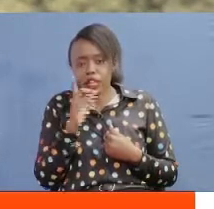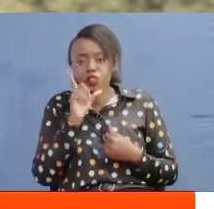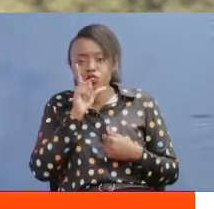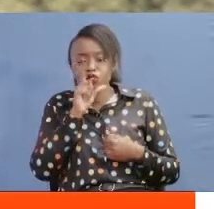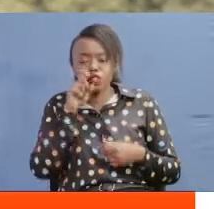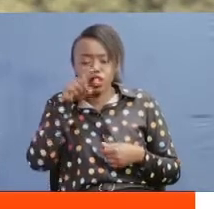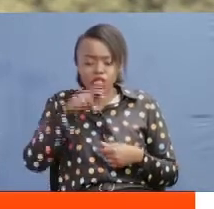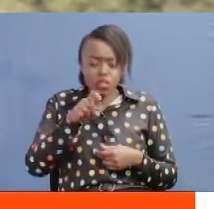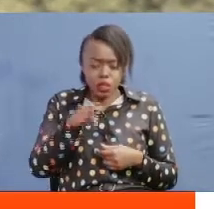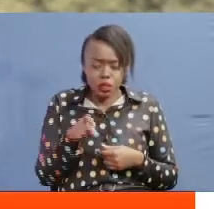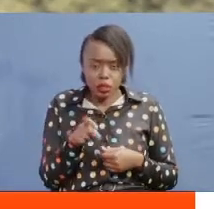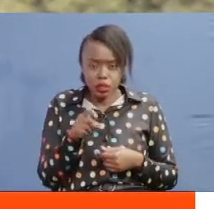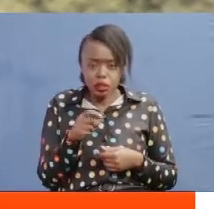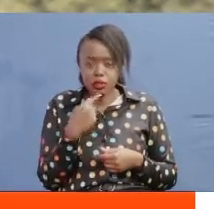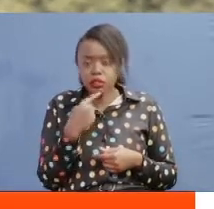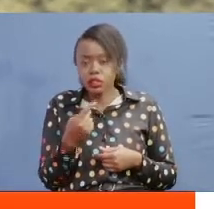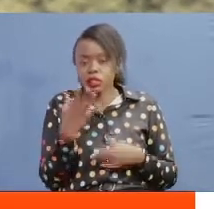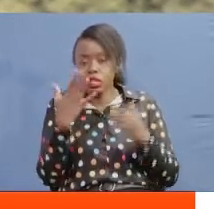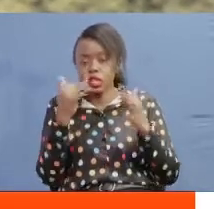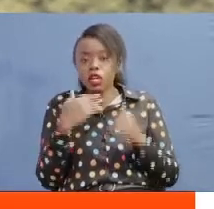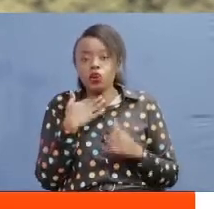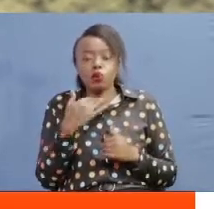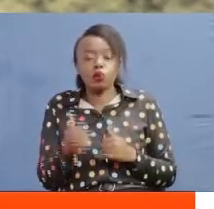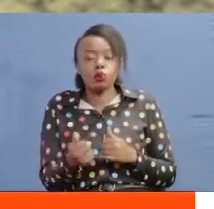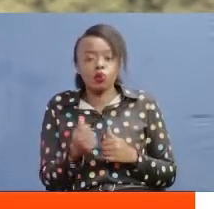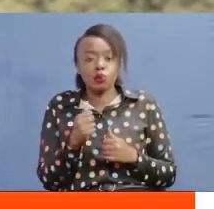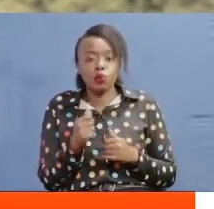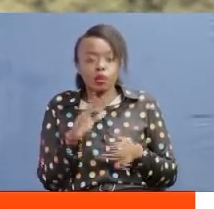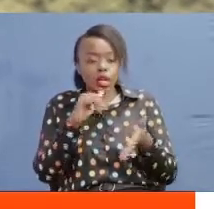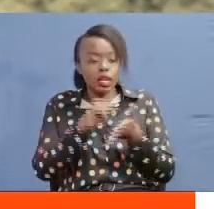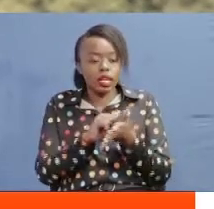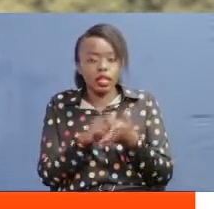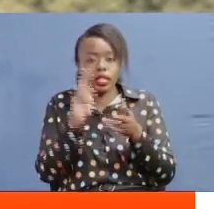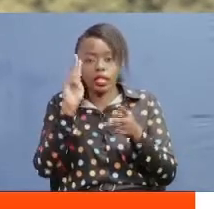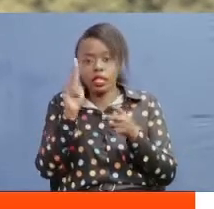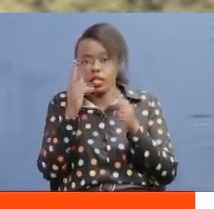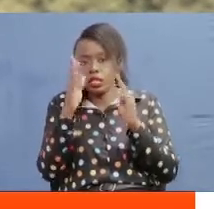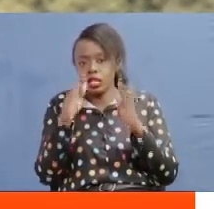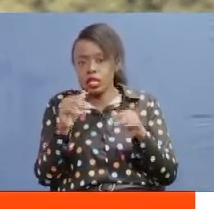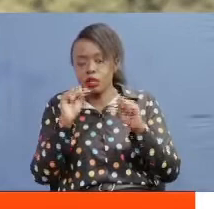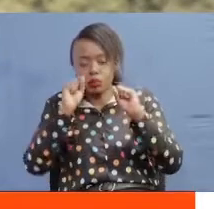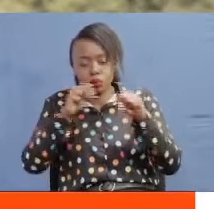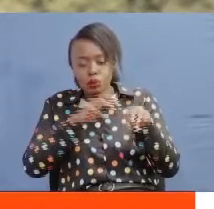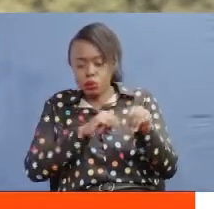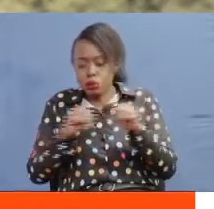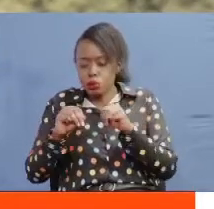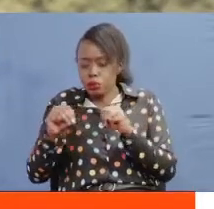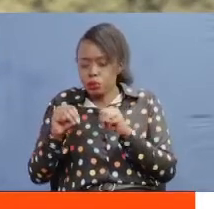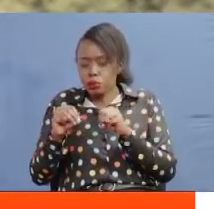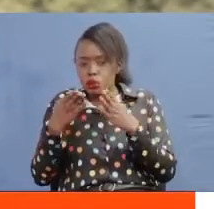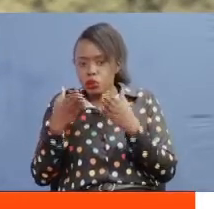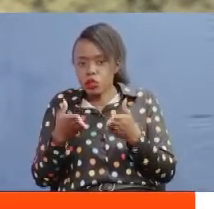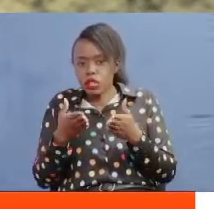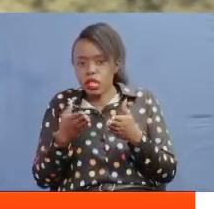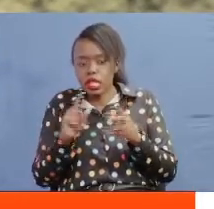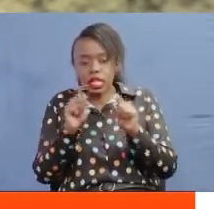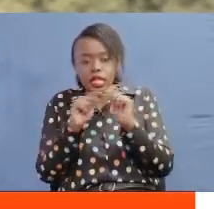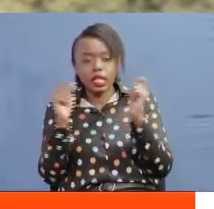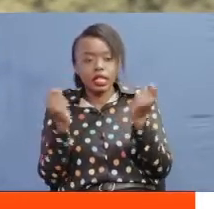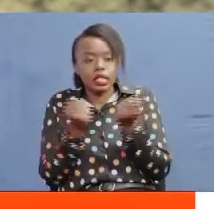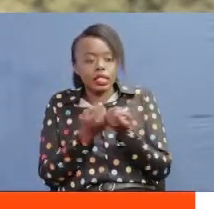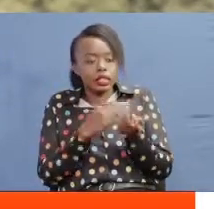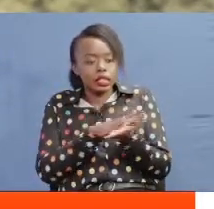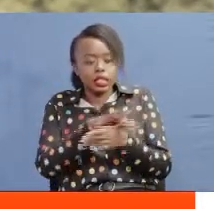madudu. So tunataka kuhakikisha kwamba wananchi tukishatoka hapa hivi hawatajaribu kuguza hiyo